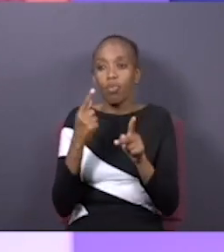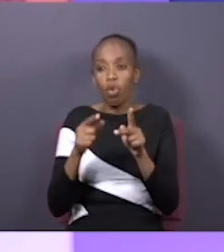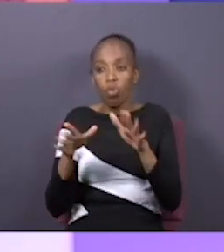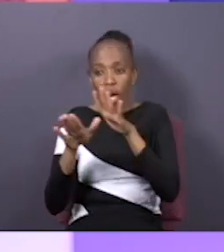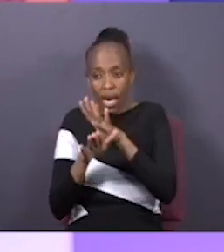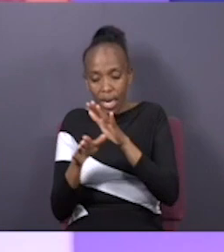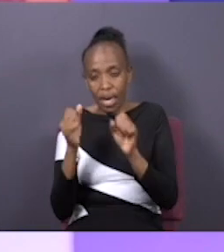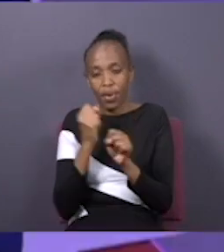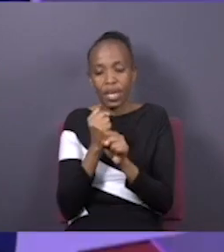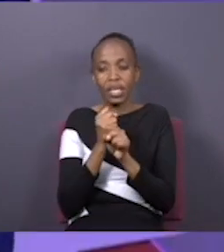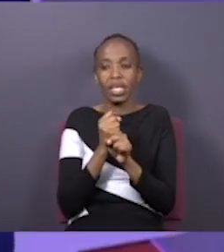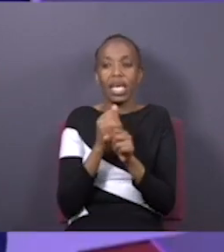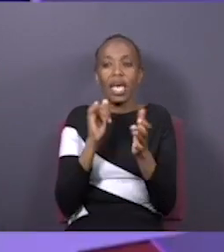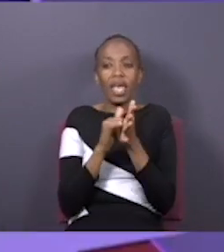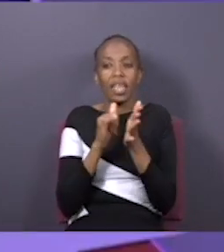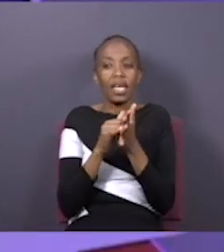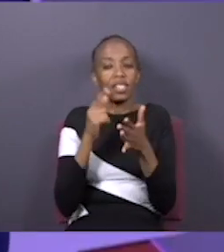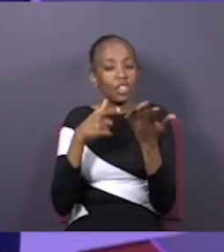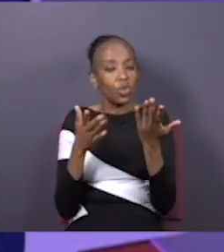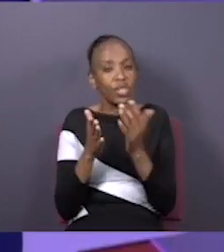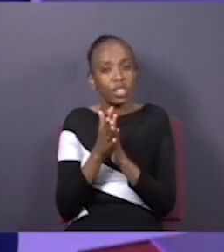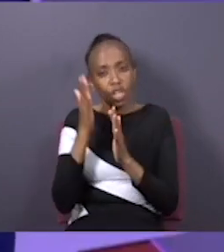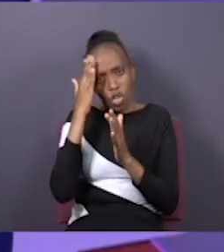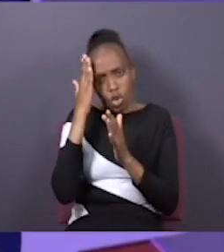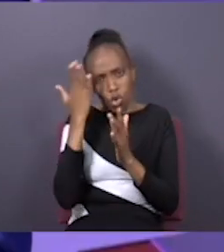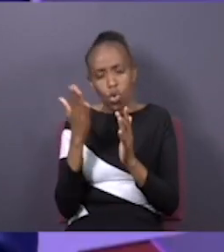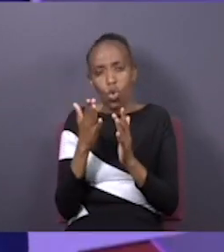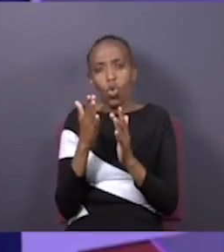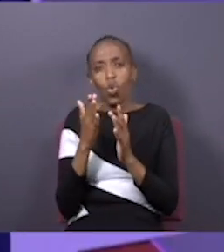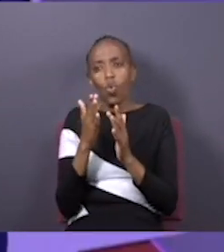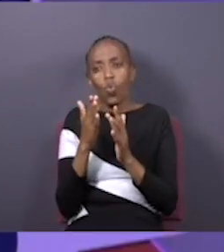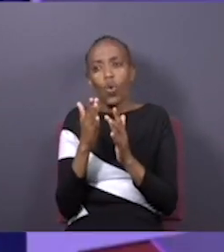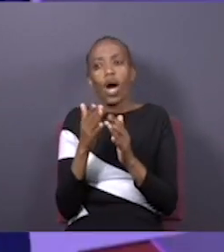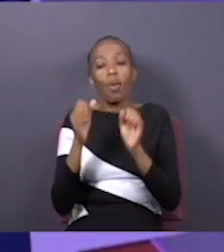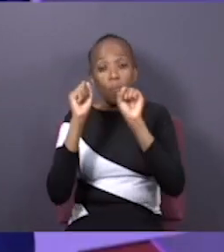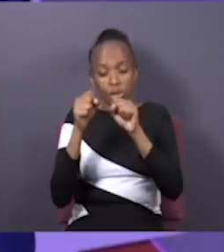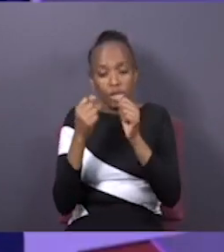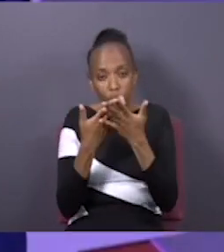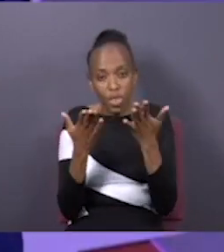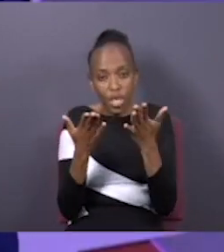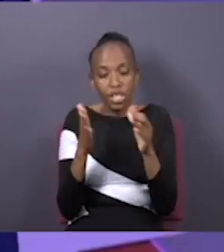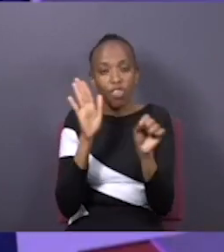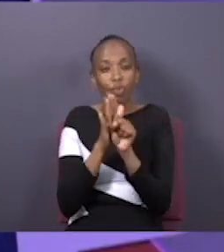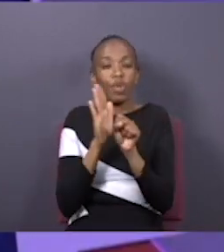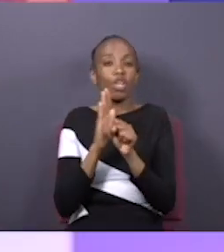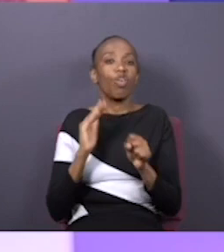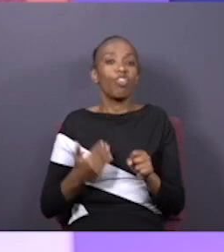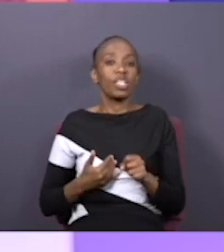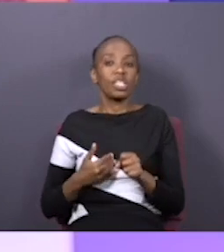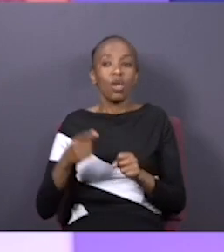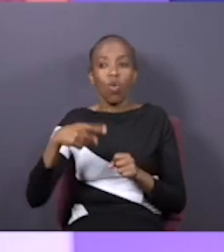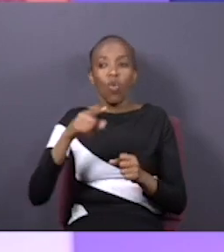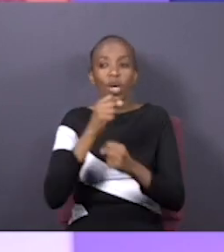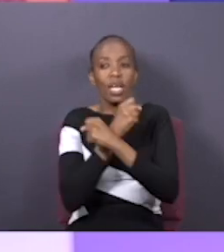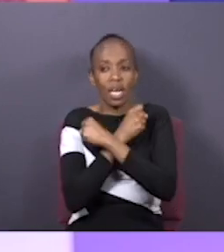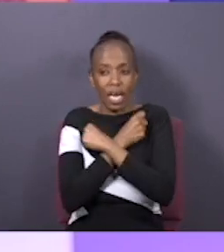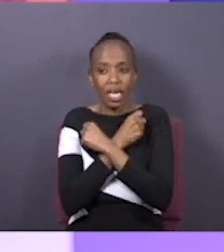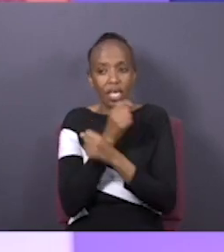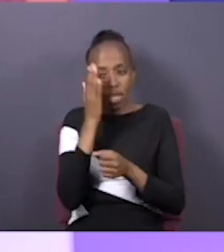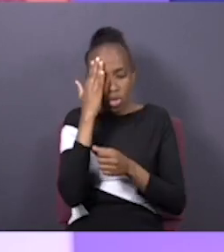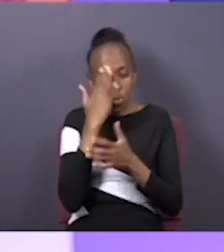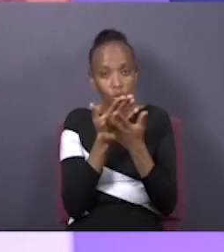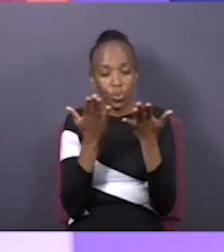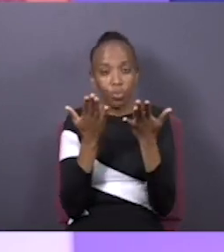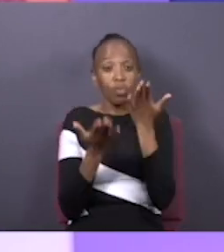are underperforming. And that is, you know, a very likely thing for many of us. We like, you